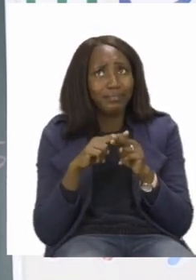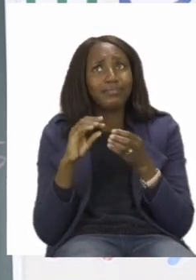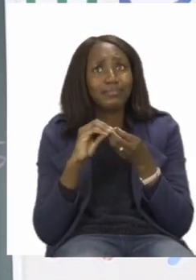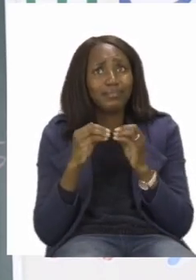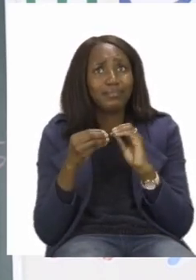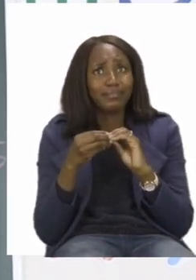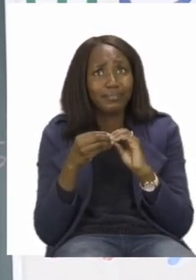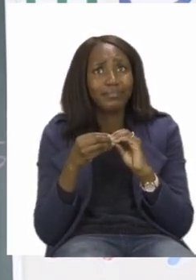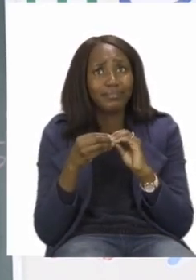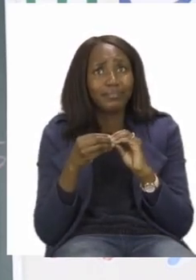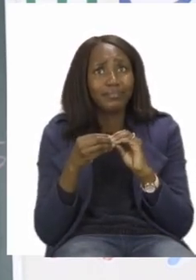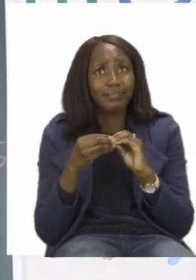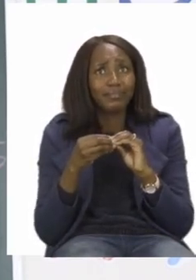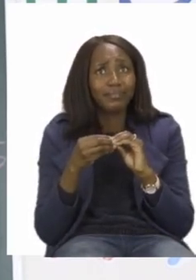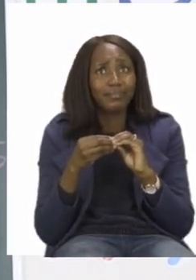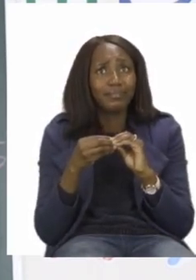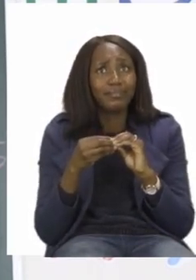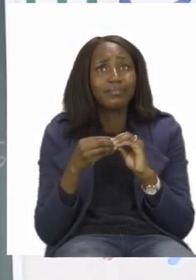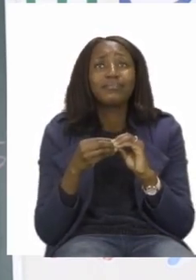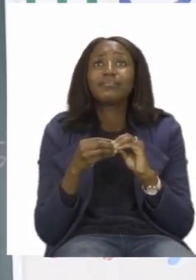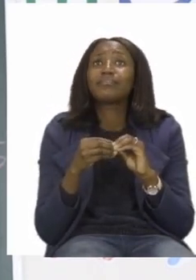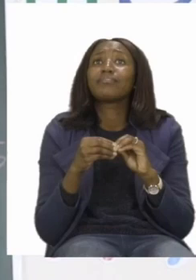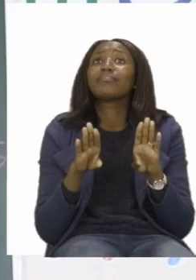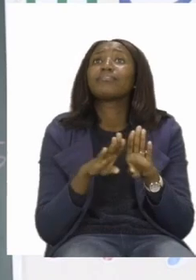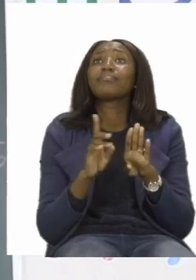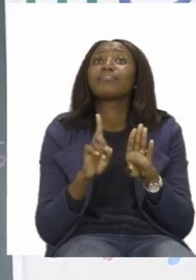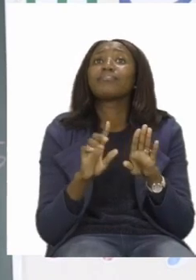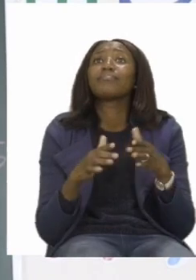that say 16